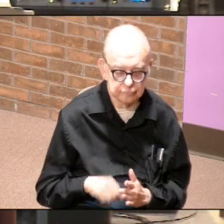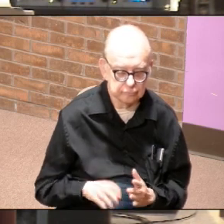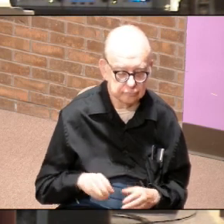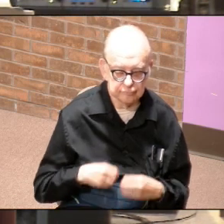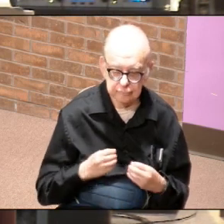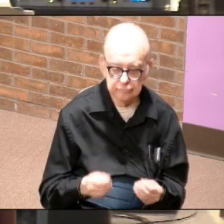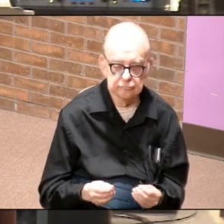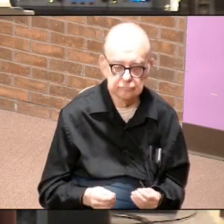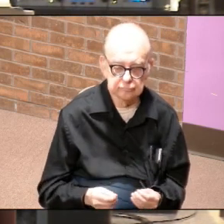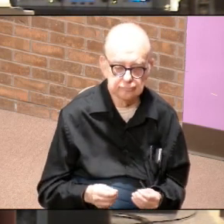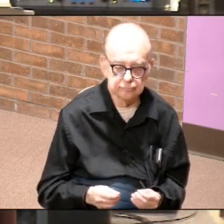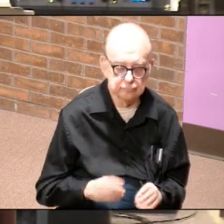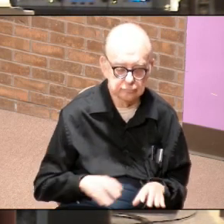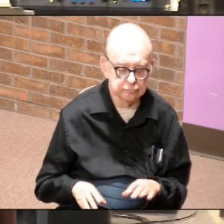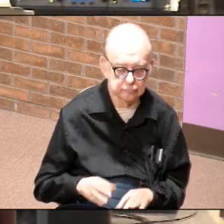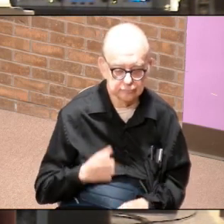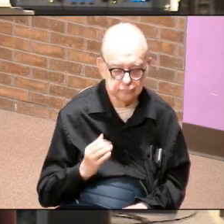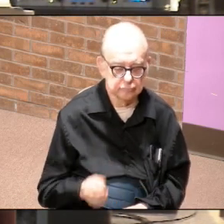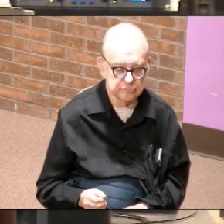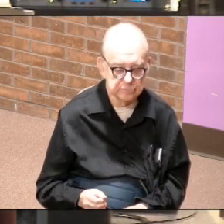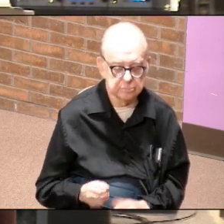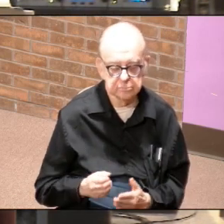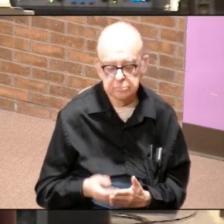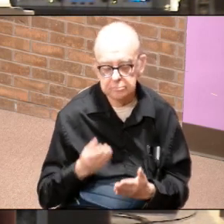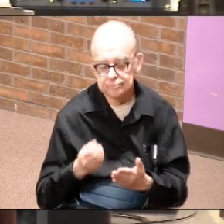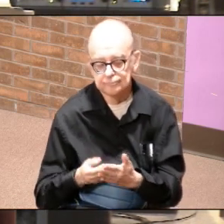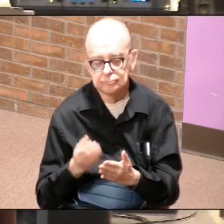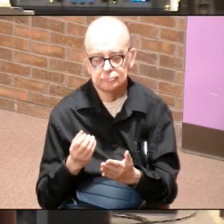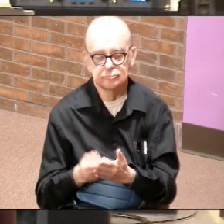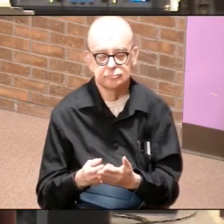can't give you this treatment because it's too expensive.